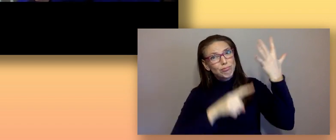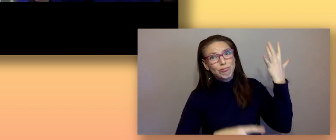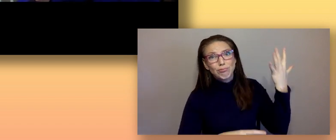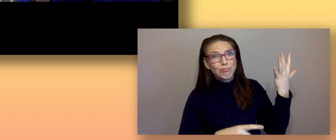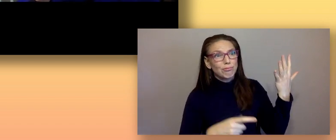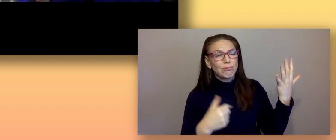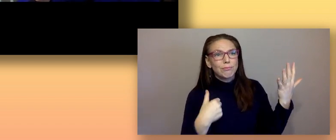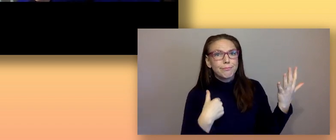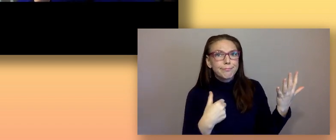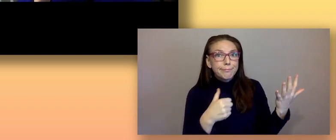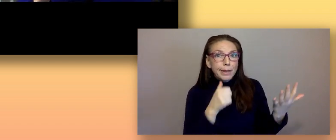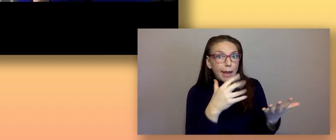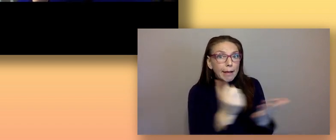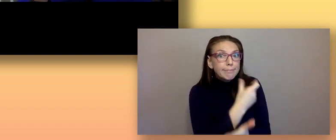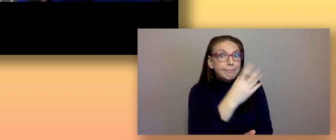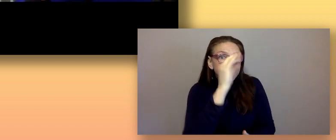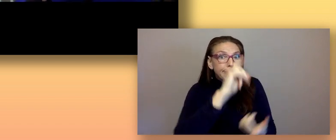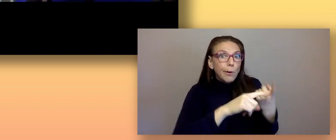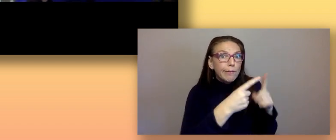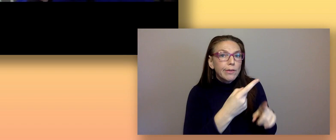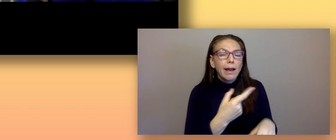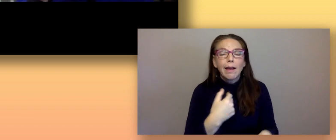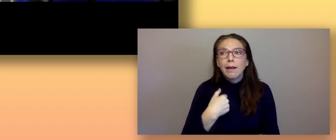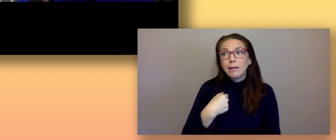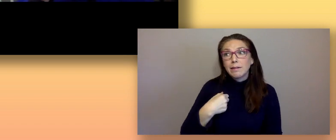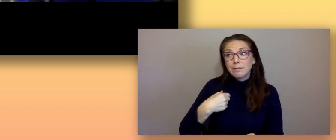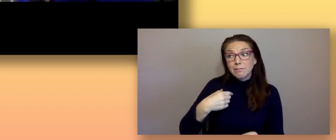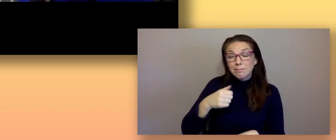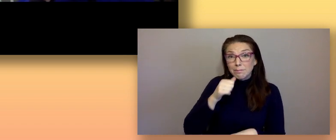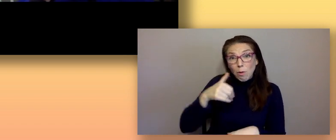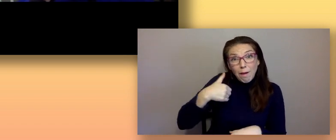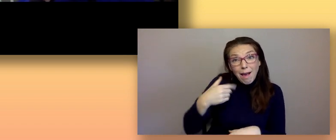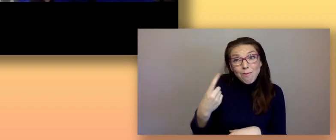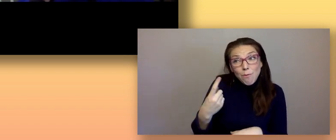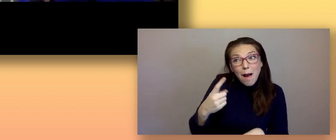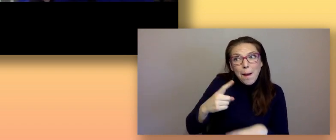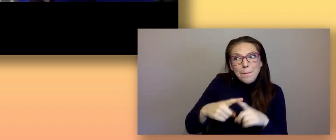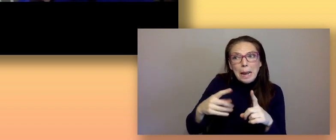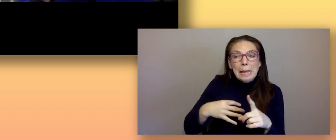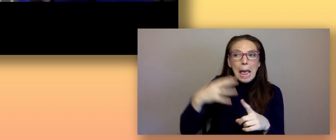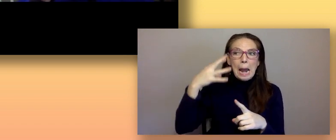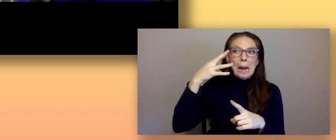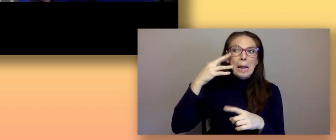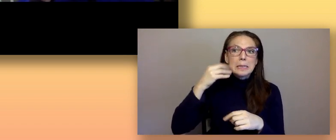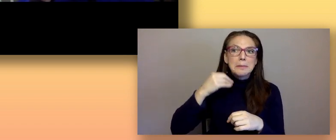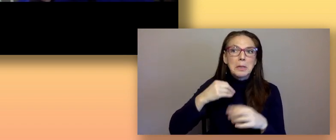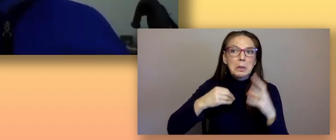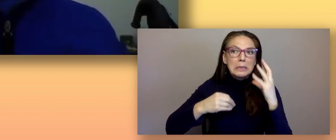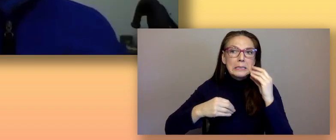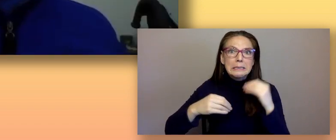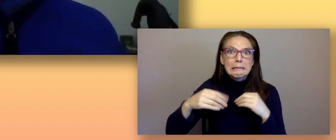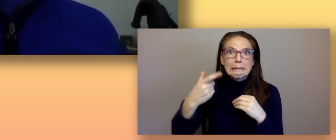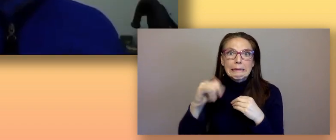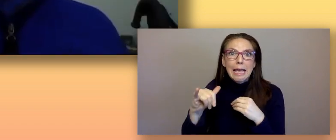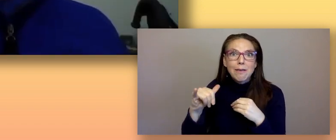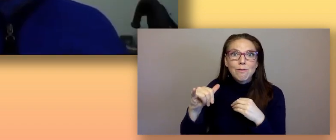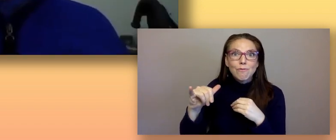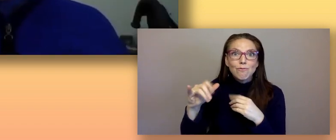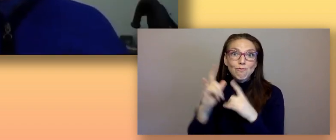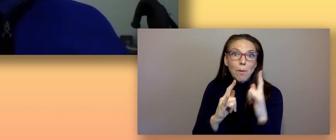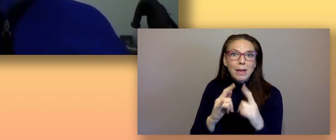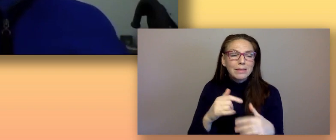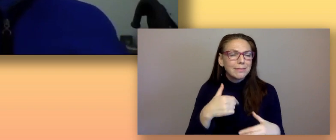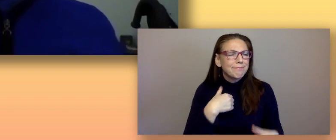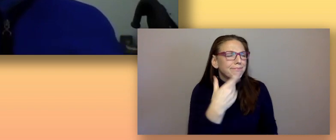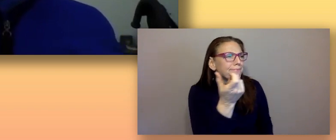it's not like it's going to get you a boyfriend. But while I don't have one, it'll give me the experience of gay romance. I